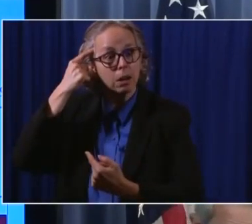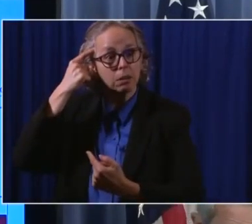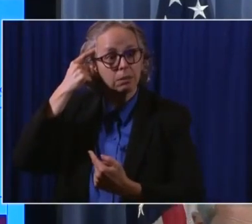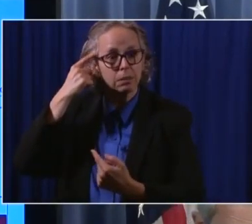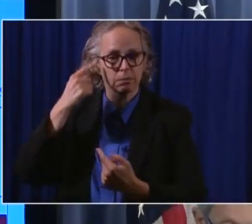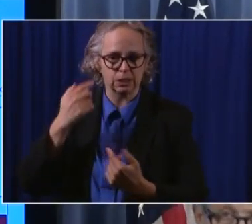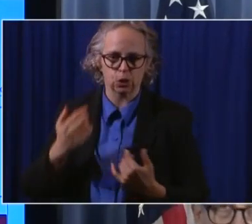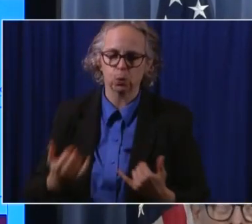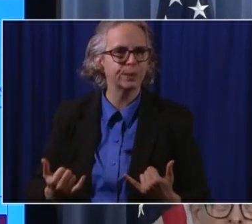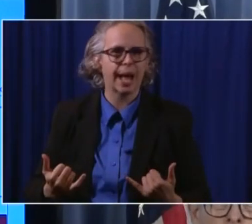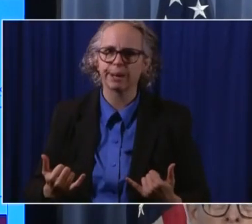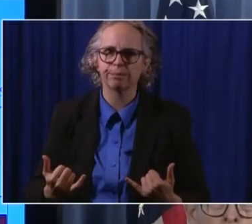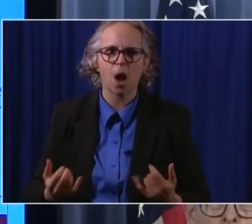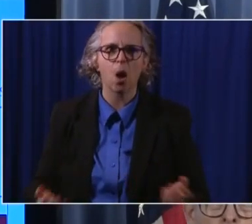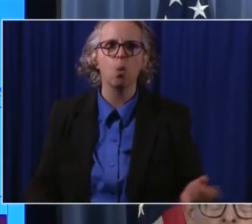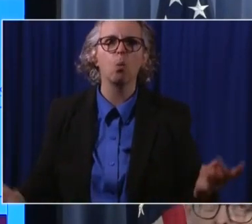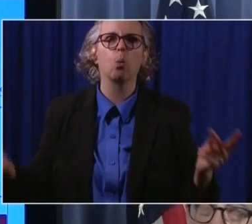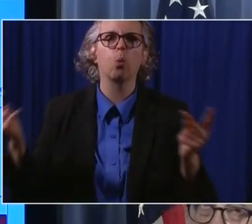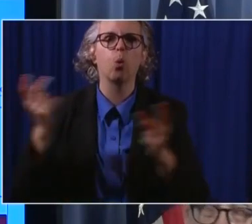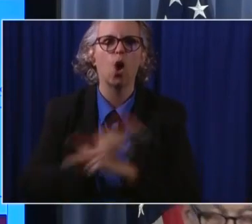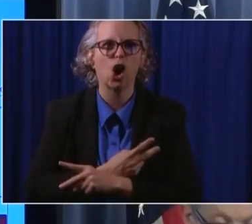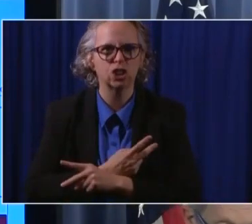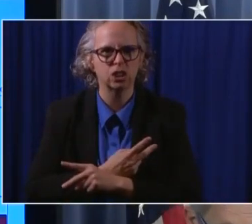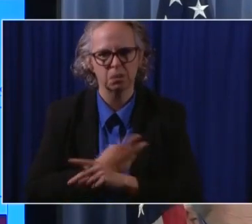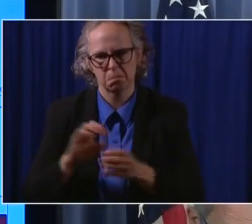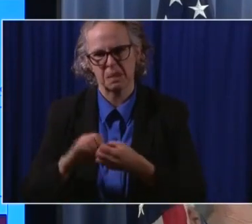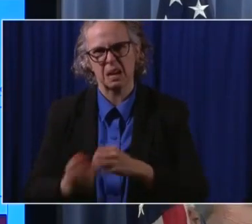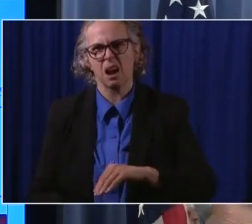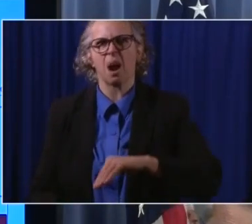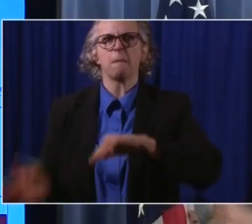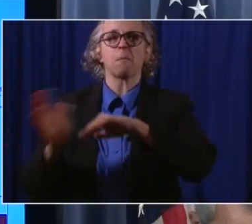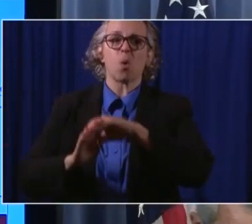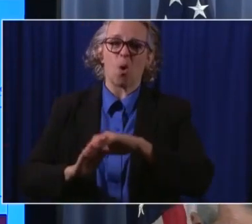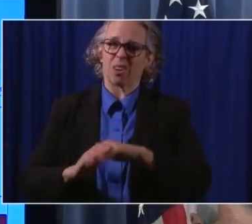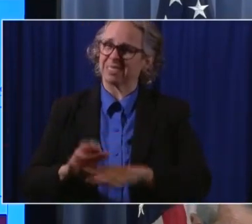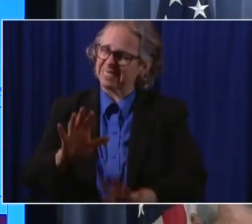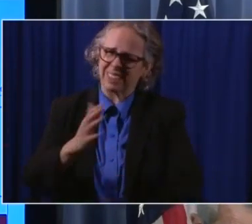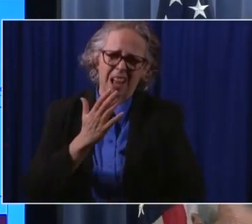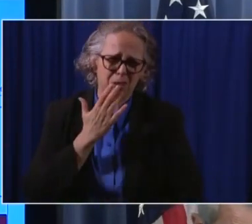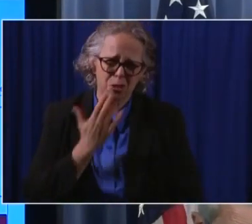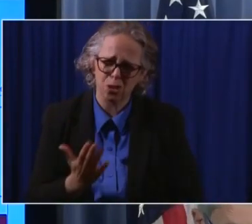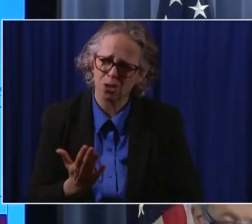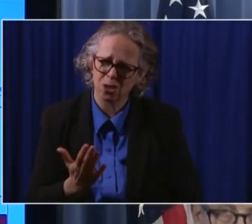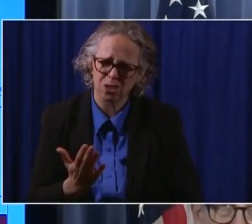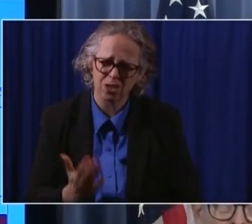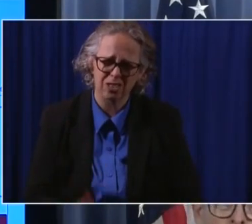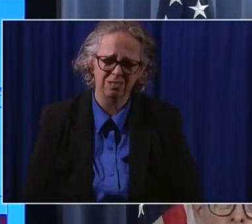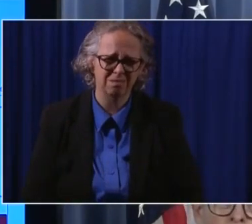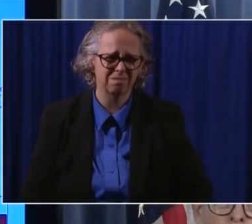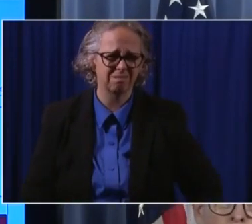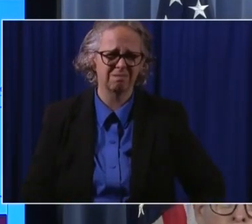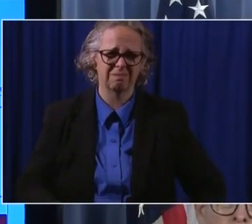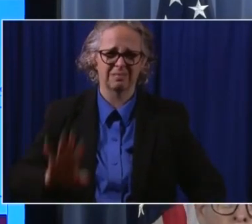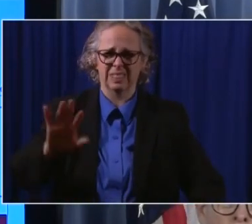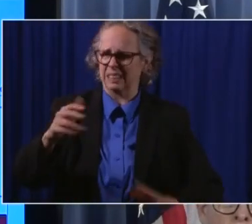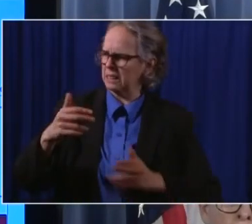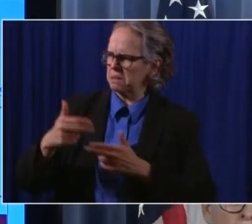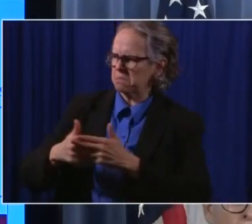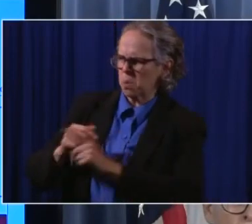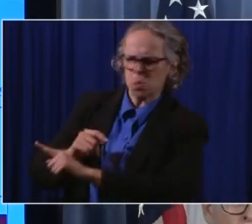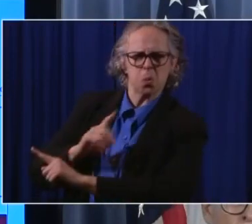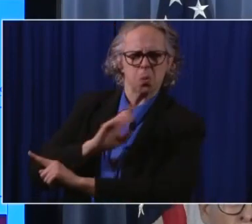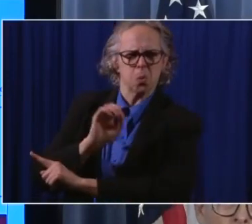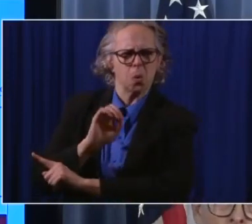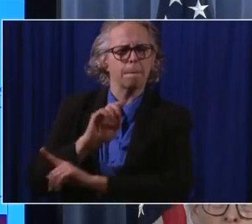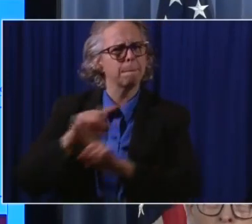good trends. We do, however, and we don't have a slide to show, but we do, however,